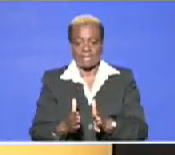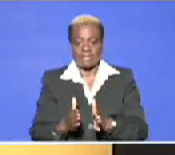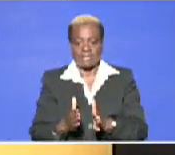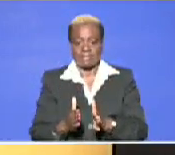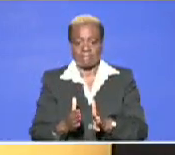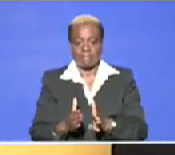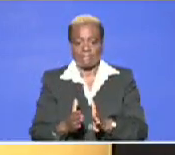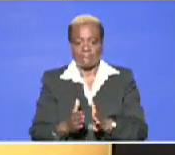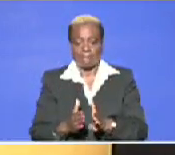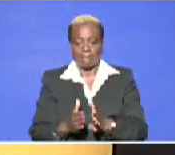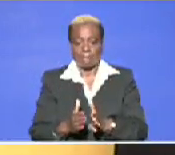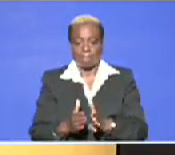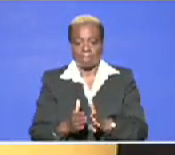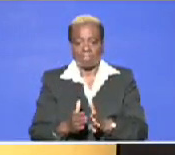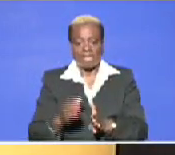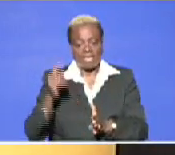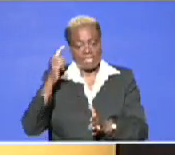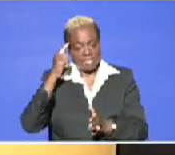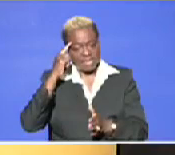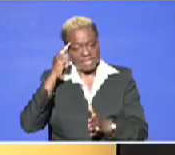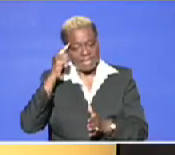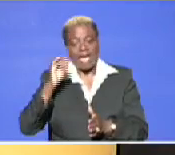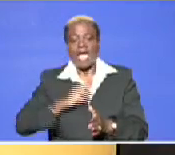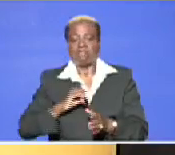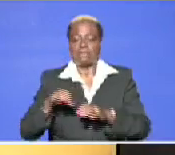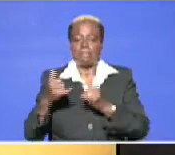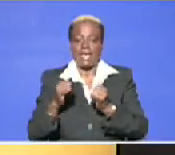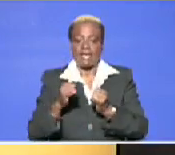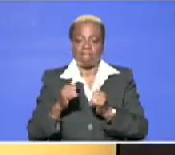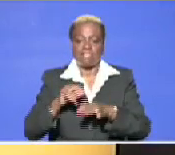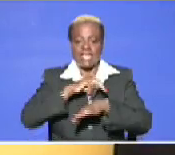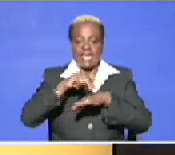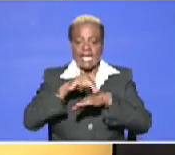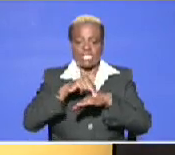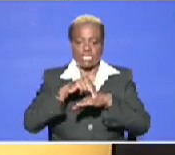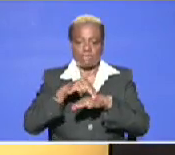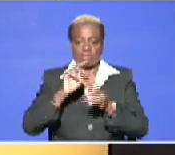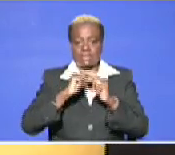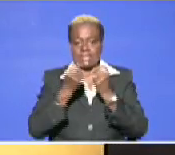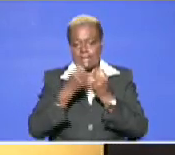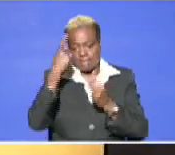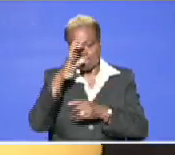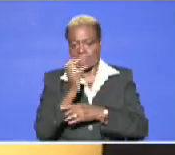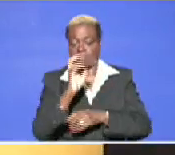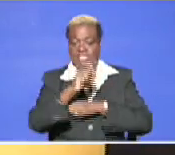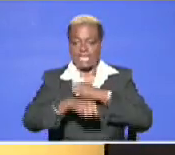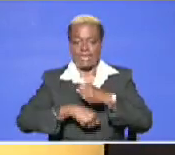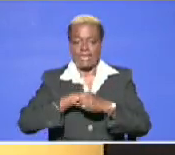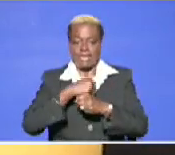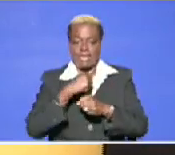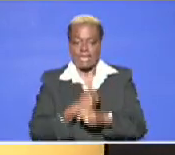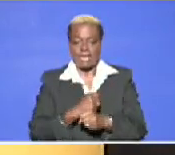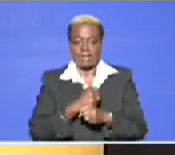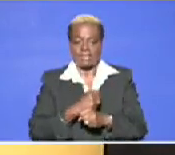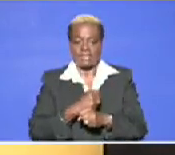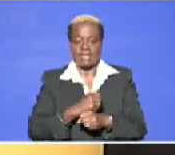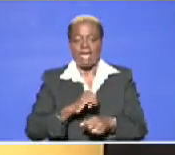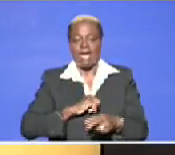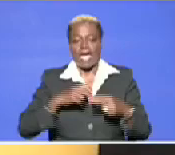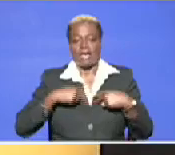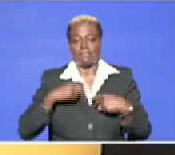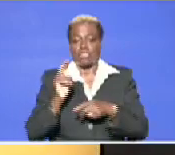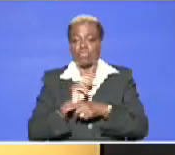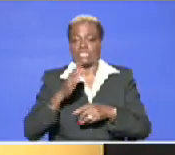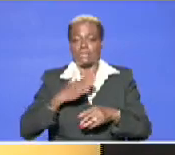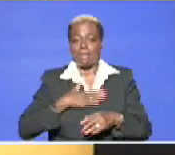think in the last, I've been playing now with the national team for 15 years, and this is the best squad that I've played with. I have to use my brain a little bit more